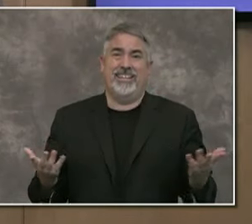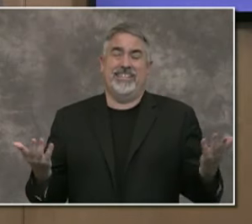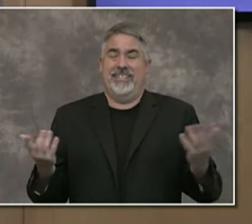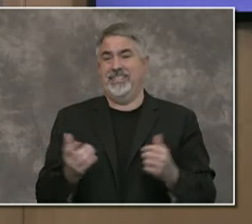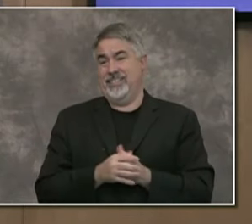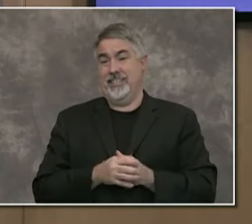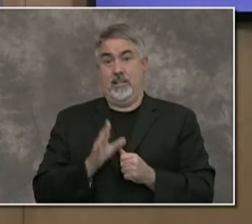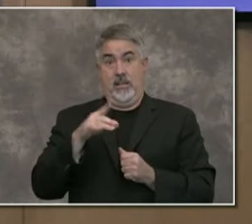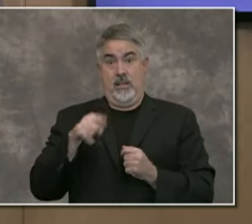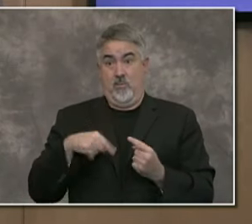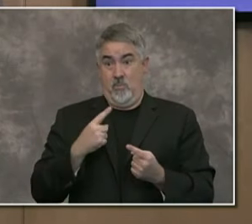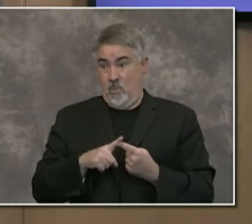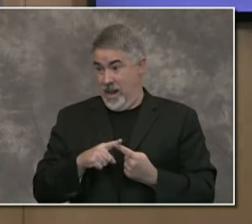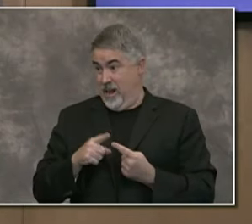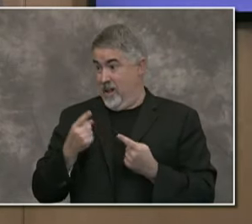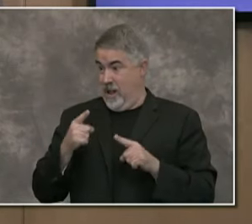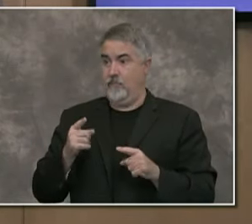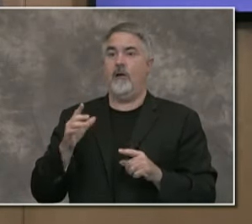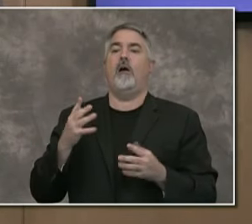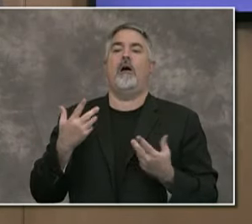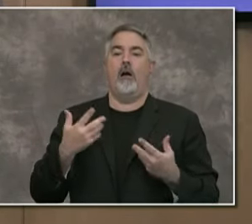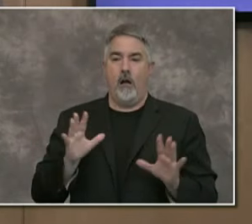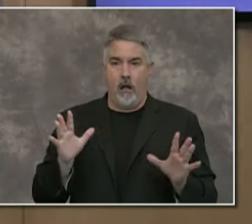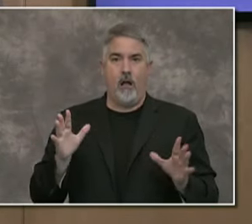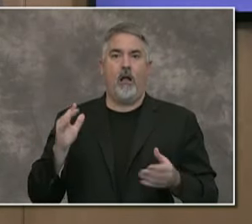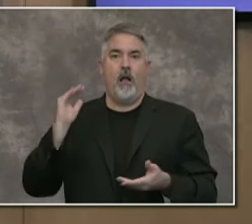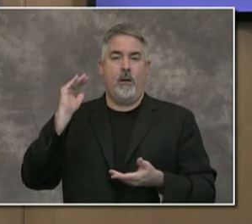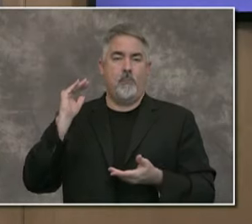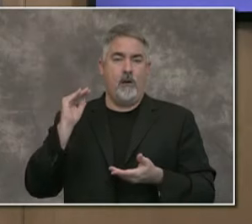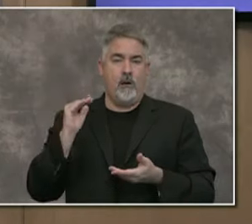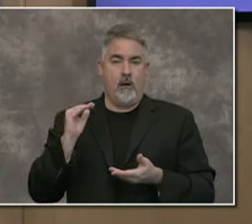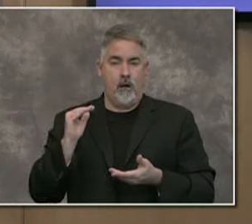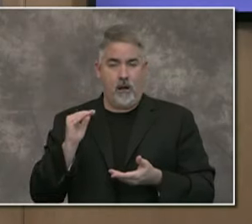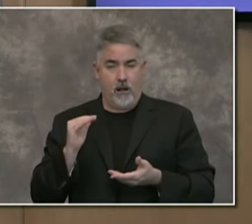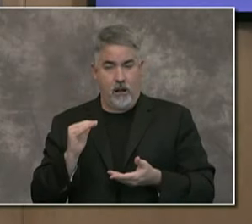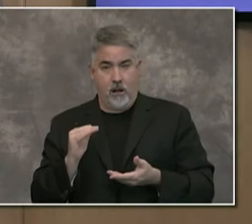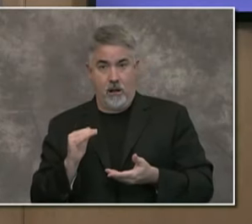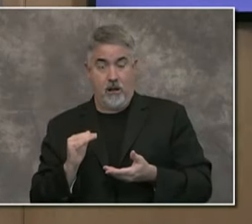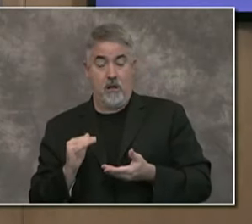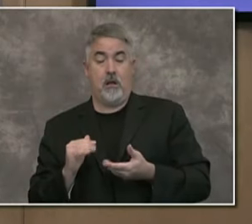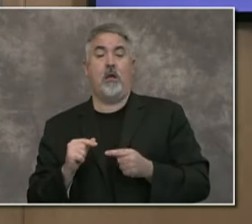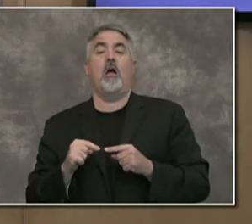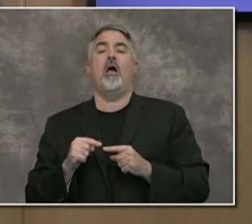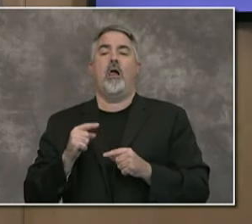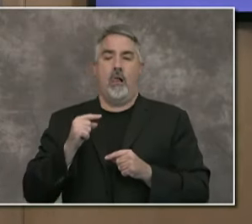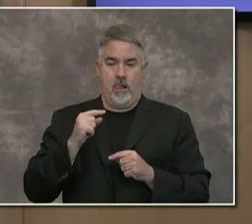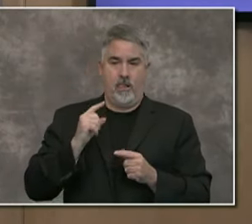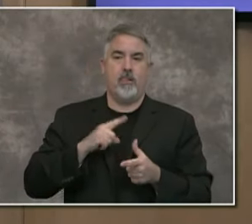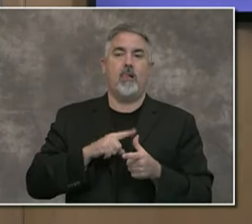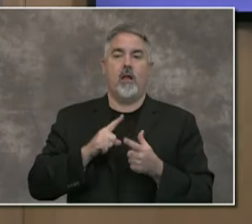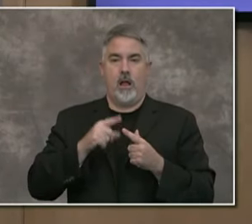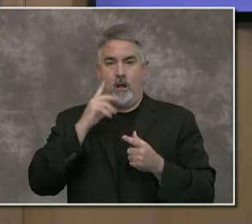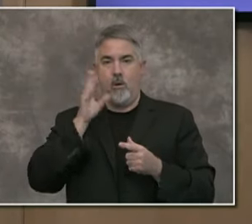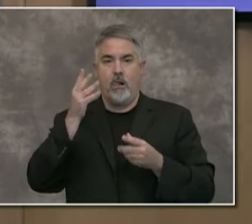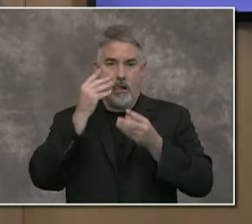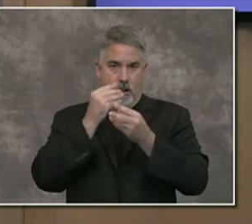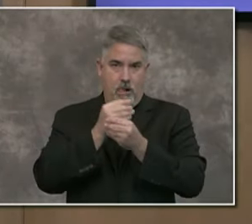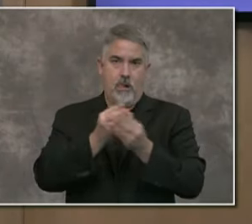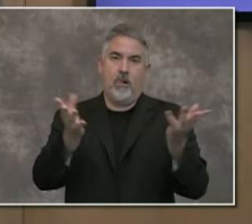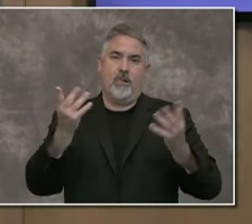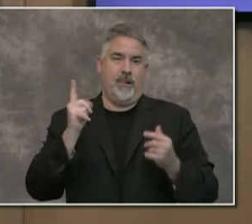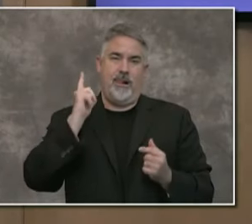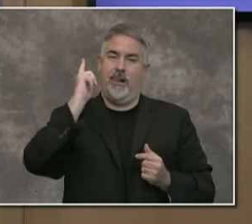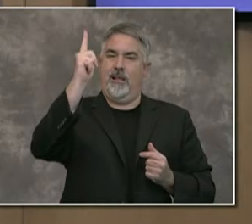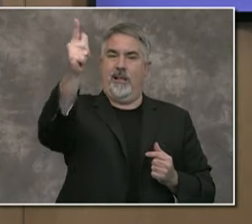current posture that we have. And we need to prepare ourselves for that as well. In order to arrive at that date, we will also need the